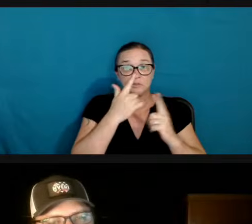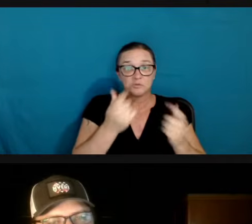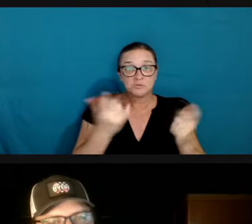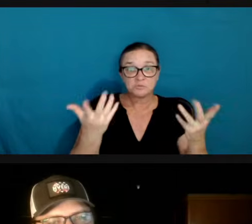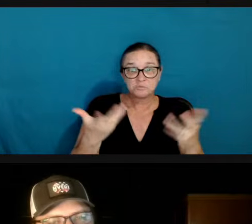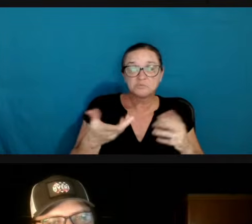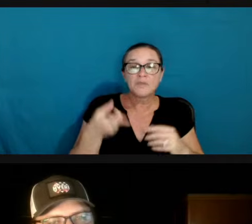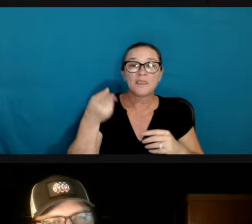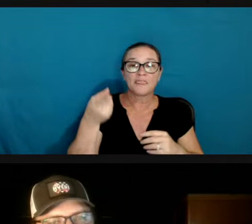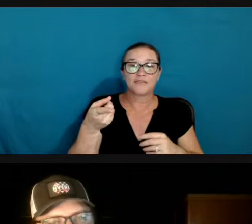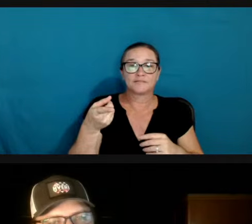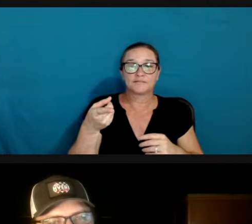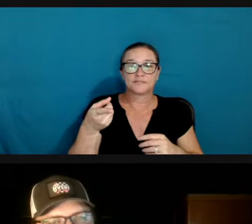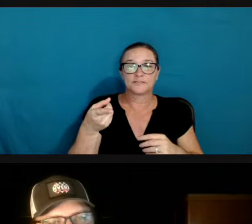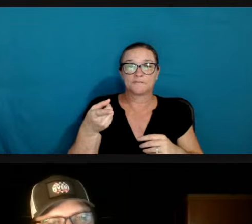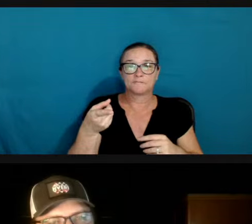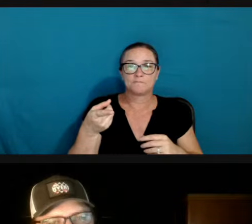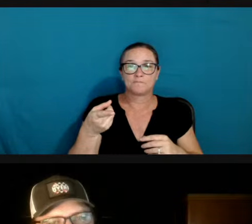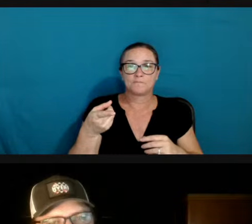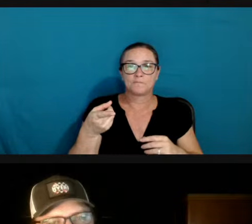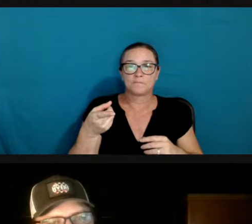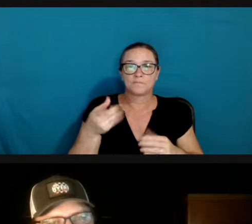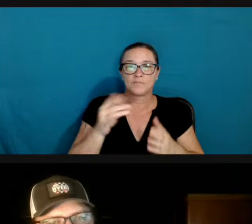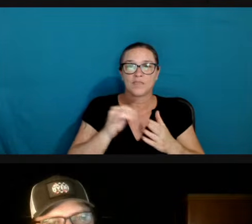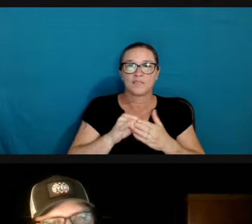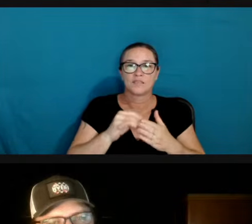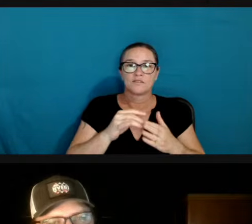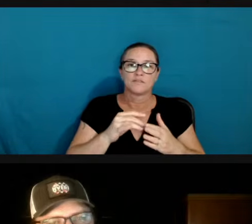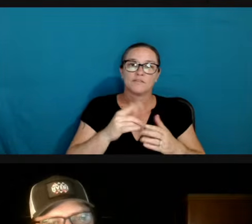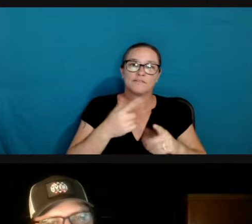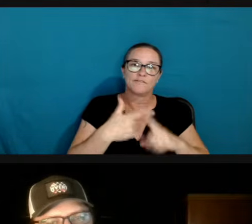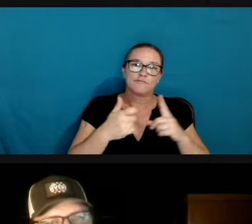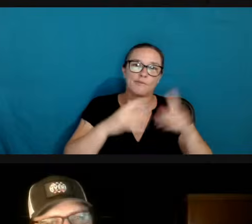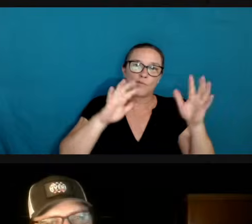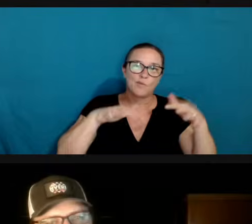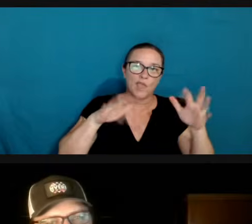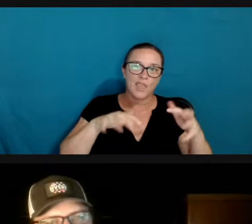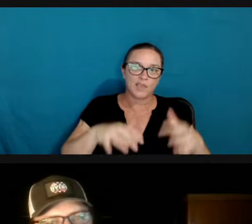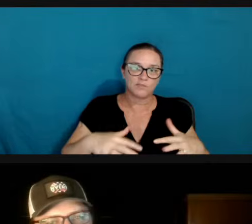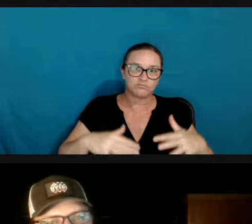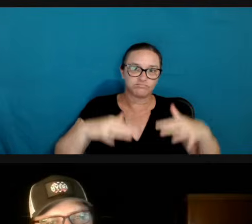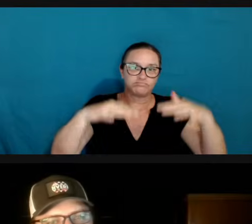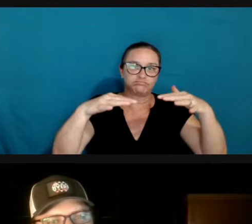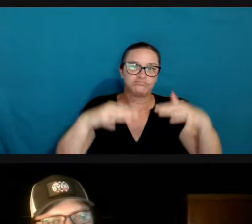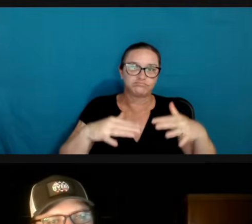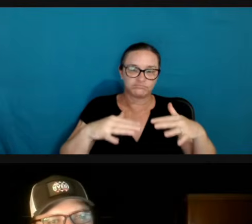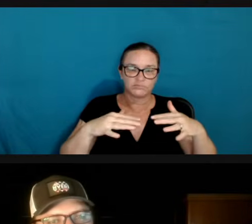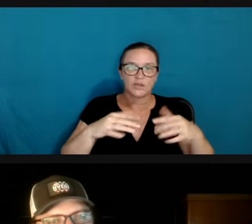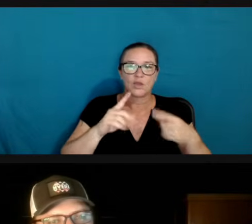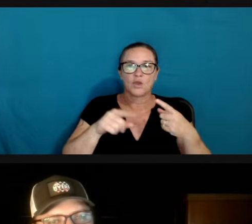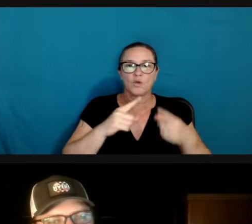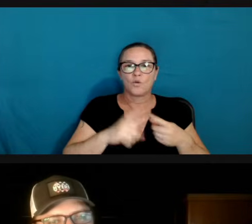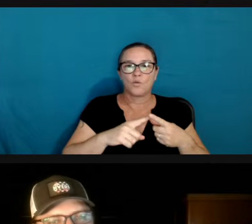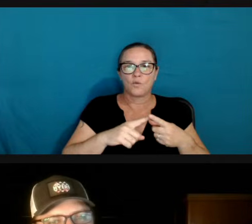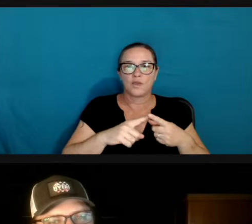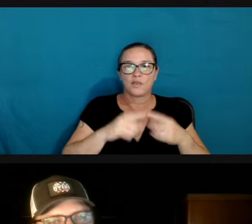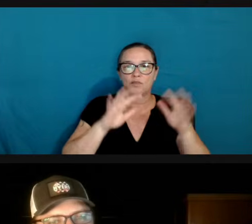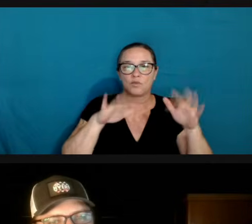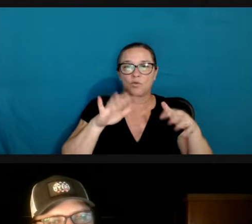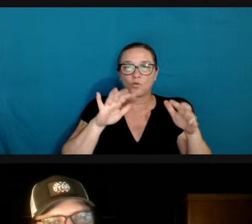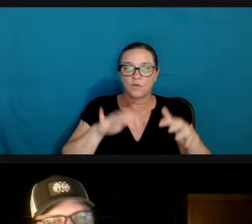this is right here, kind of the rain bump, so to speak, at Uatuhuna. After the rain starts coming, you